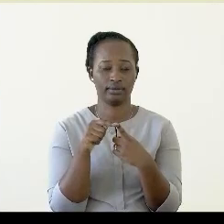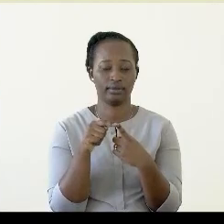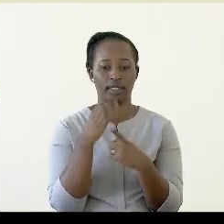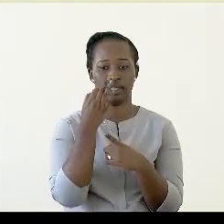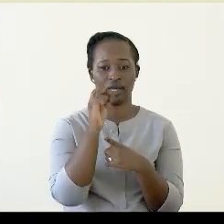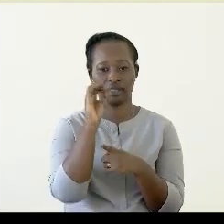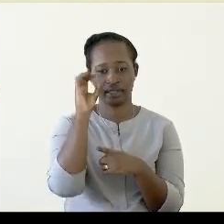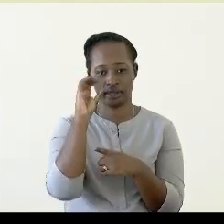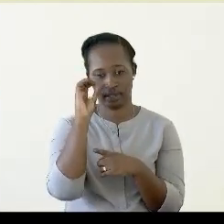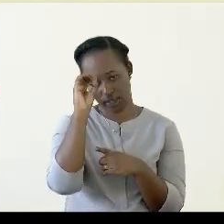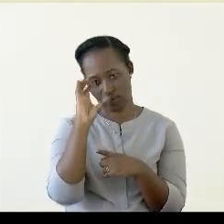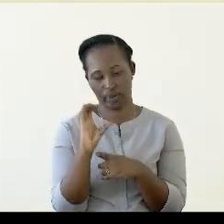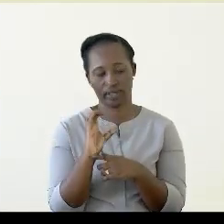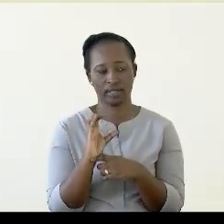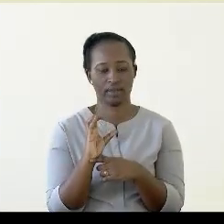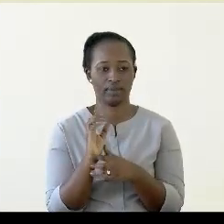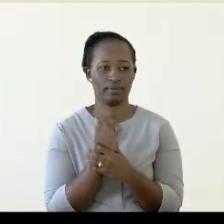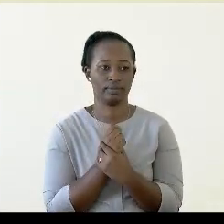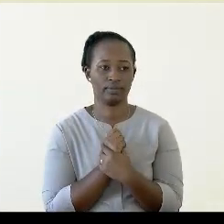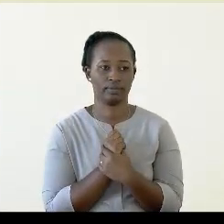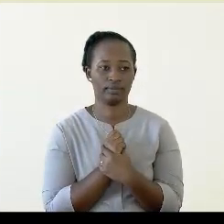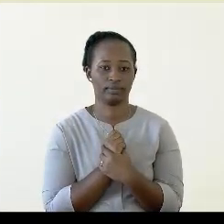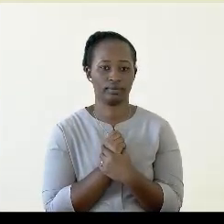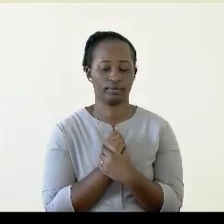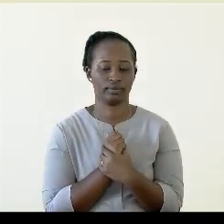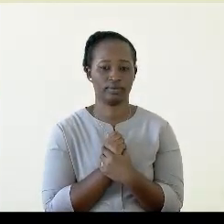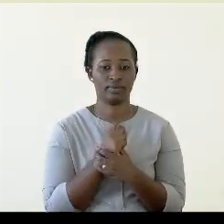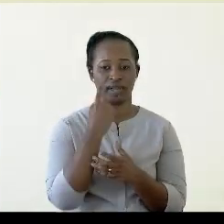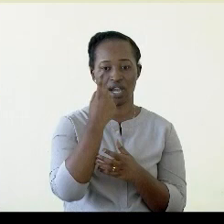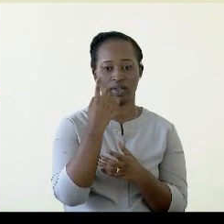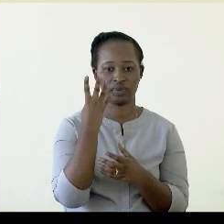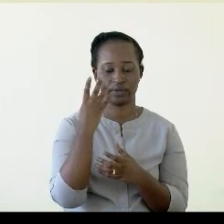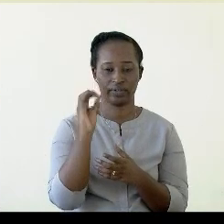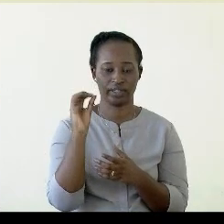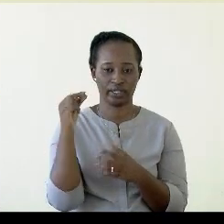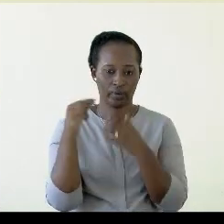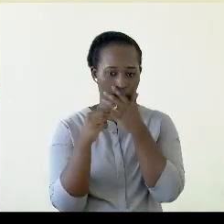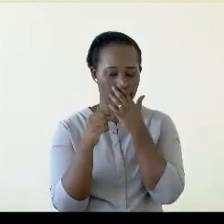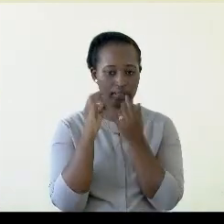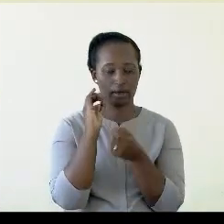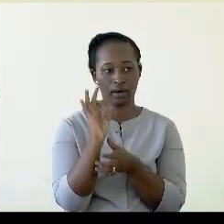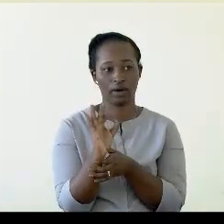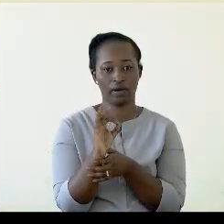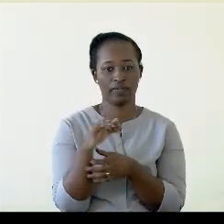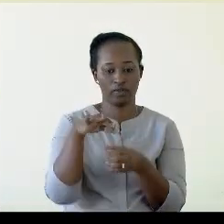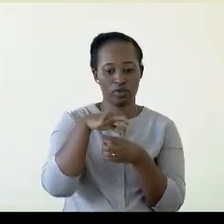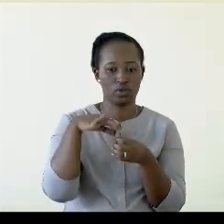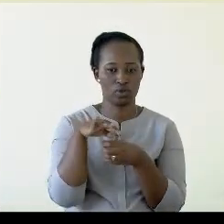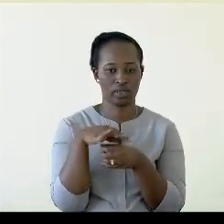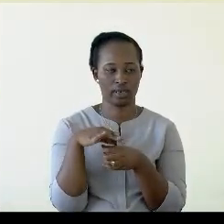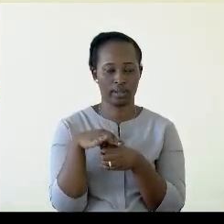30 degrees. At 30 degrees, 140 grams of